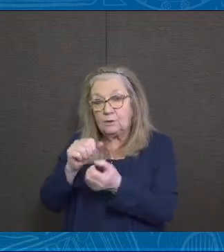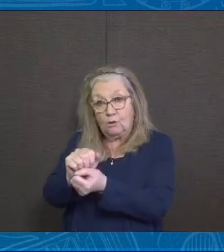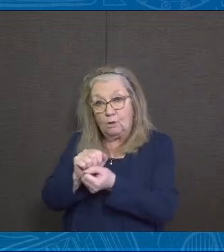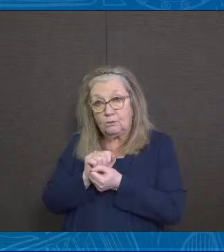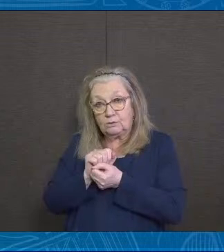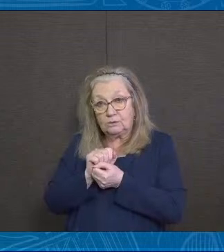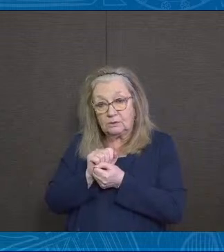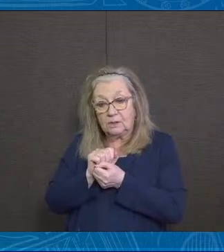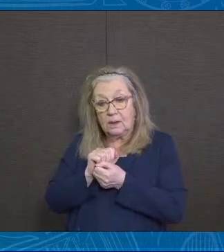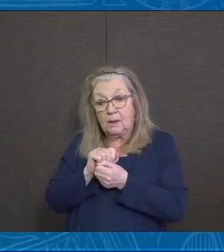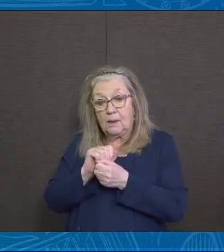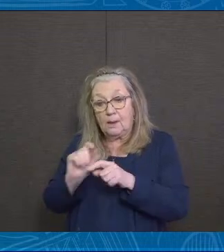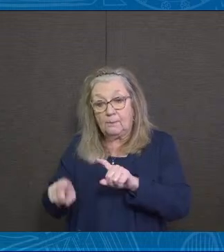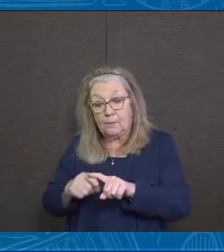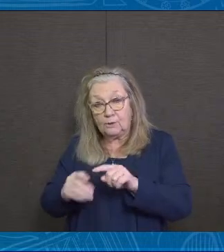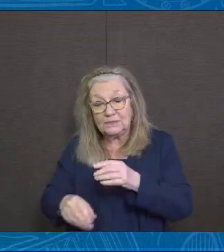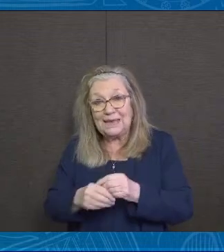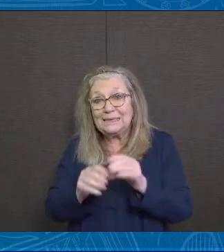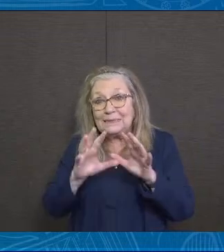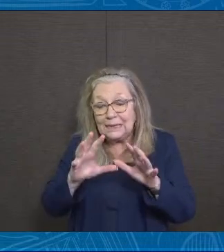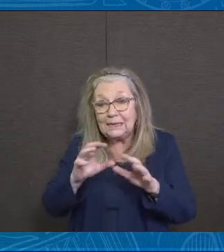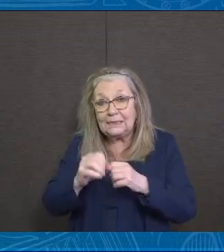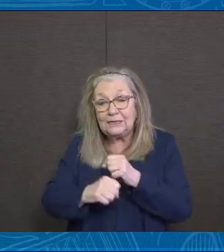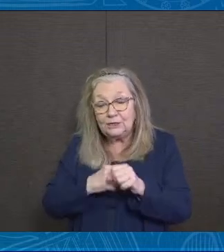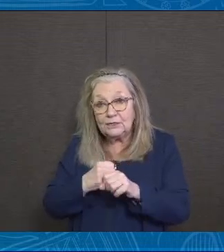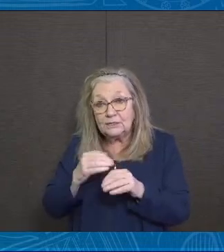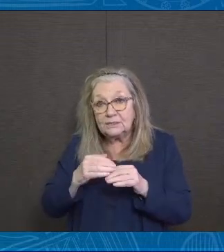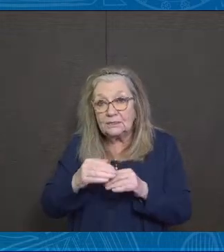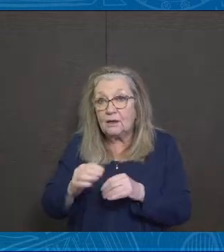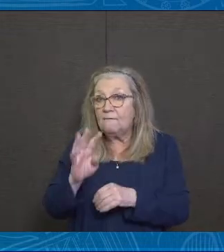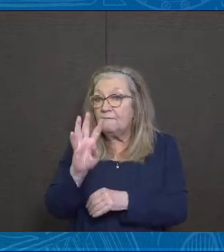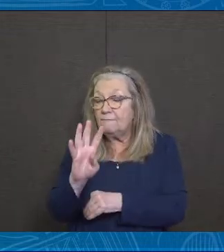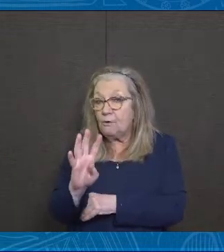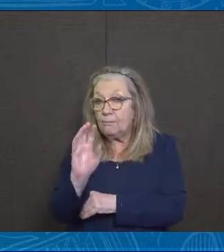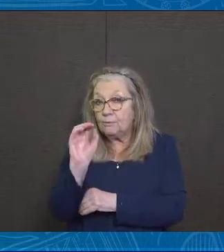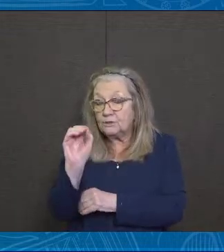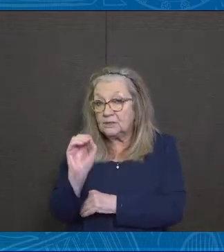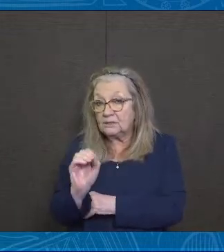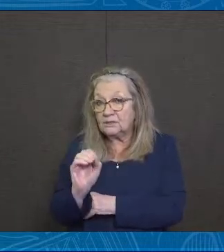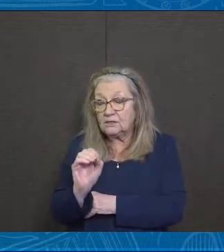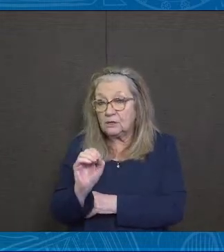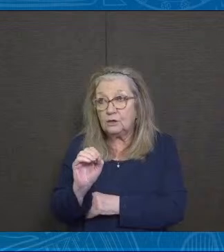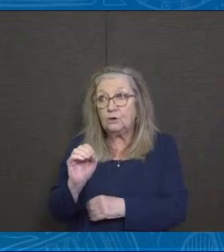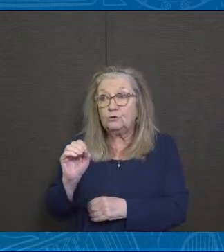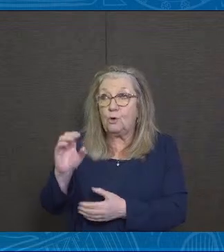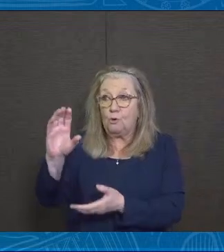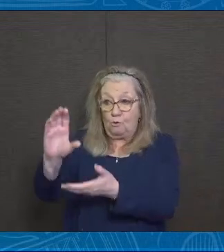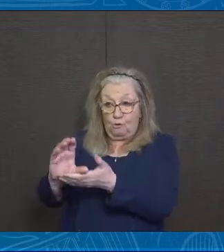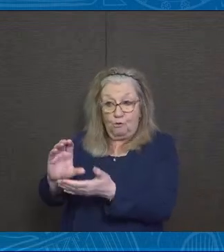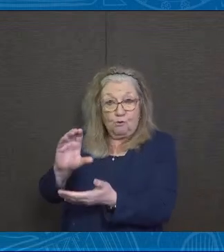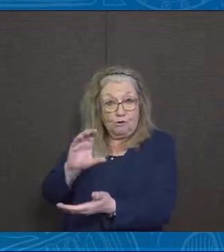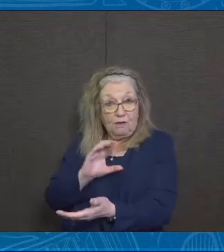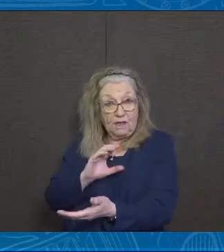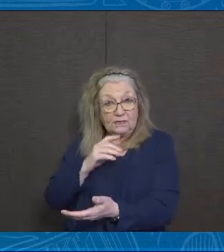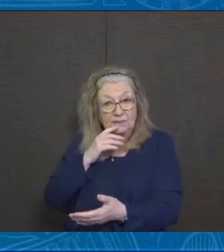period and 0.4% interest rate. So a grant element of